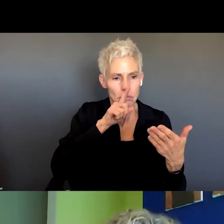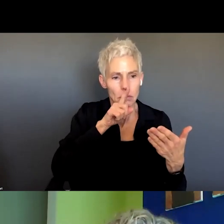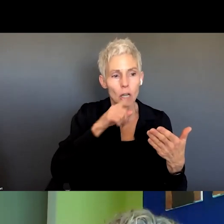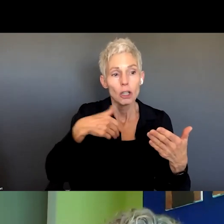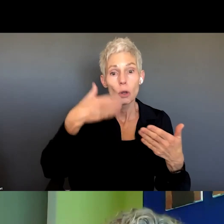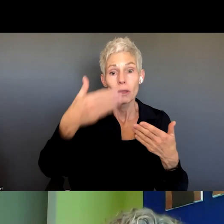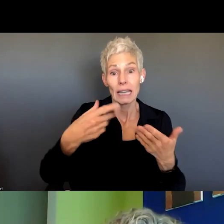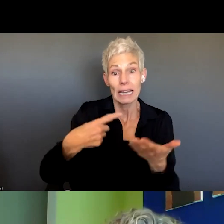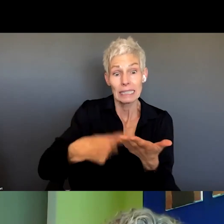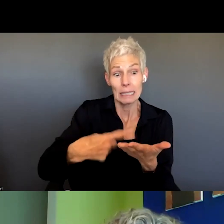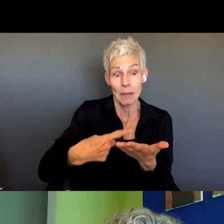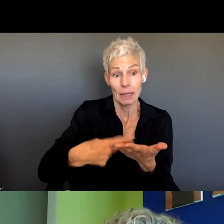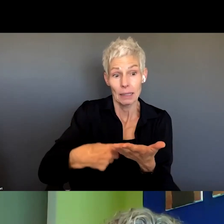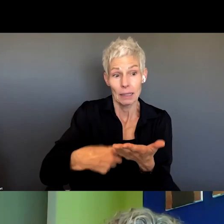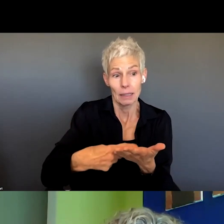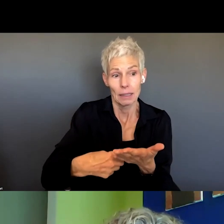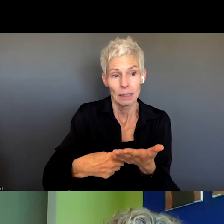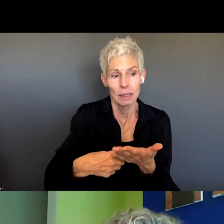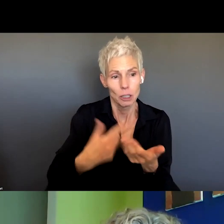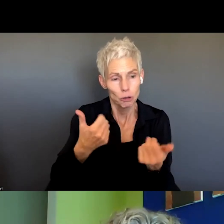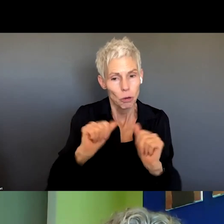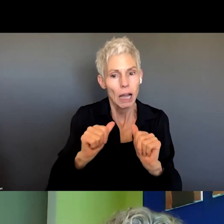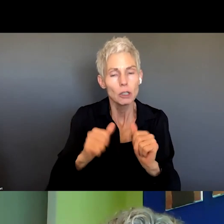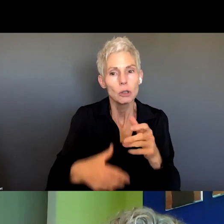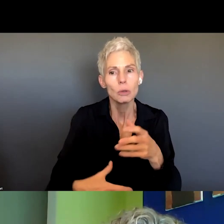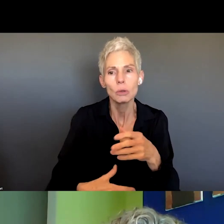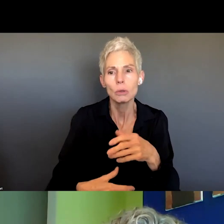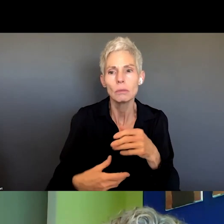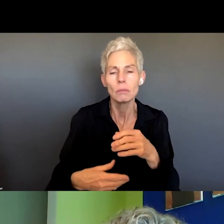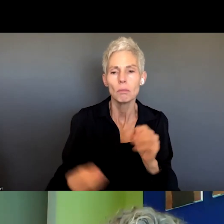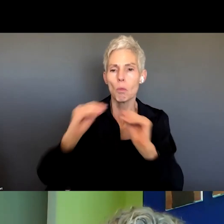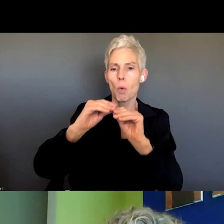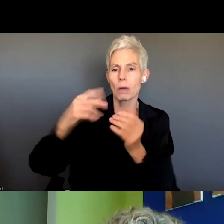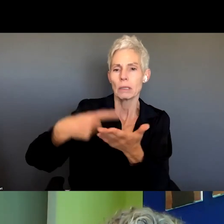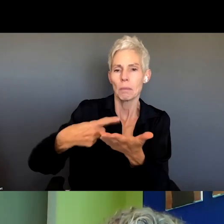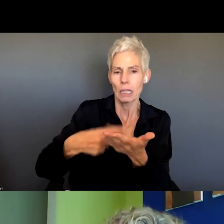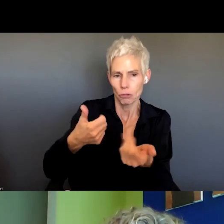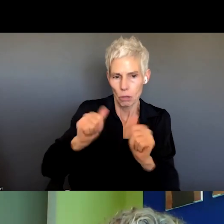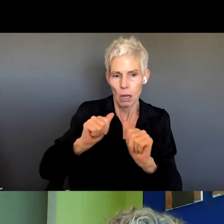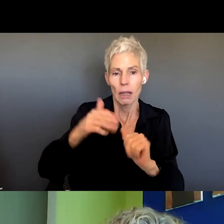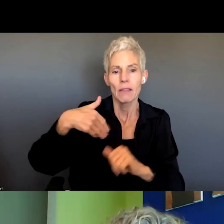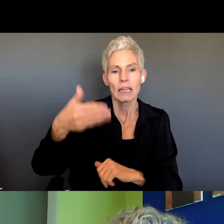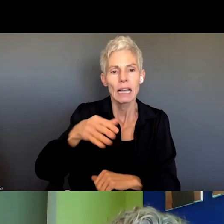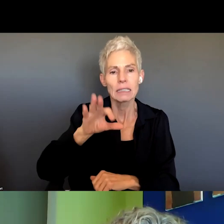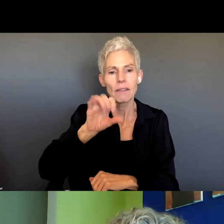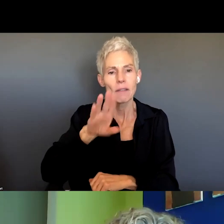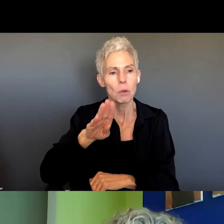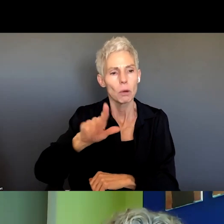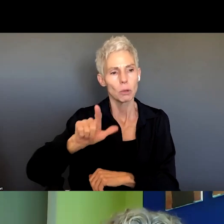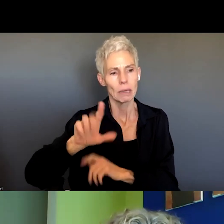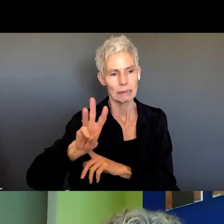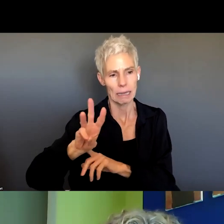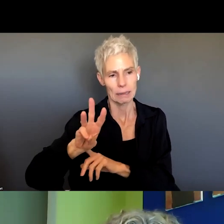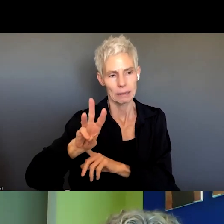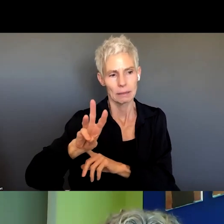debates, and we are trying to do more debates. The next one is February 26th. And it is on